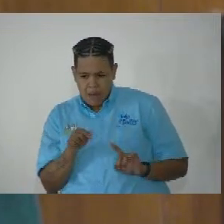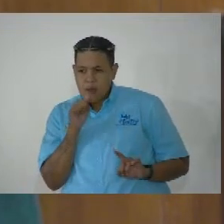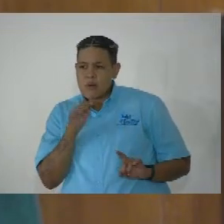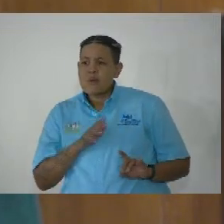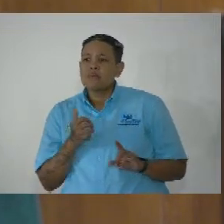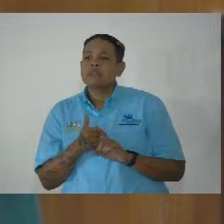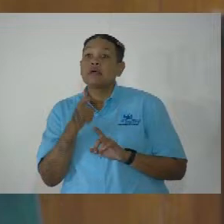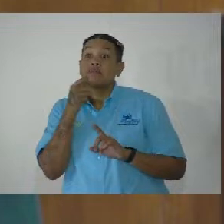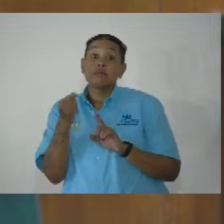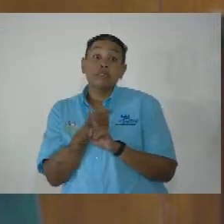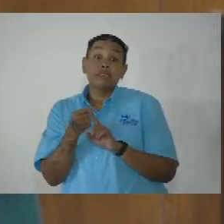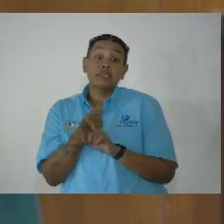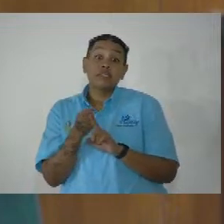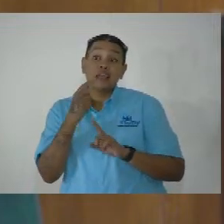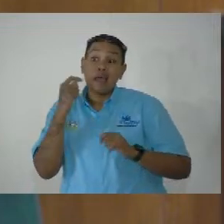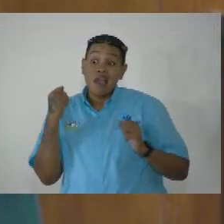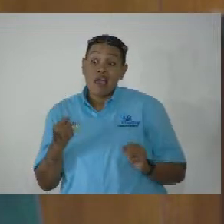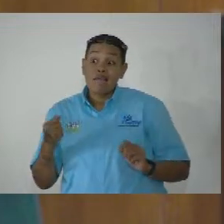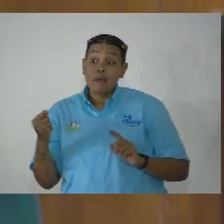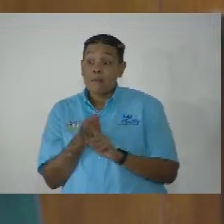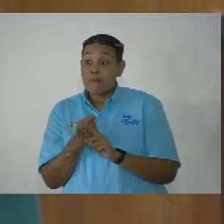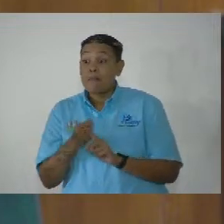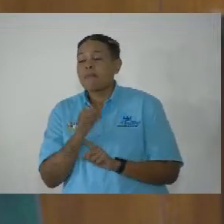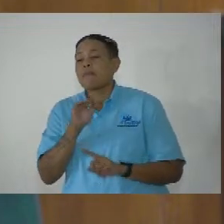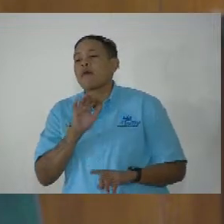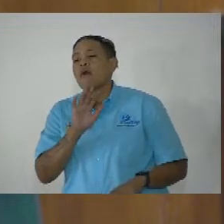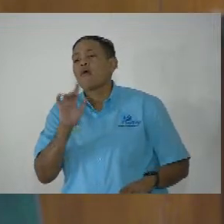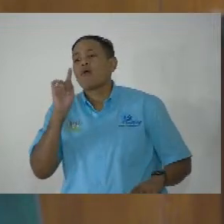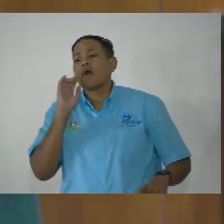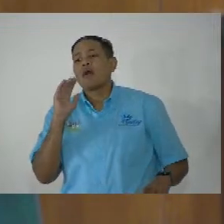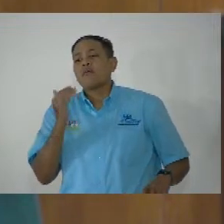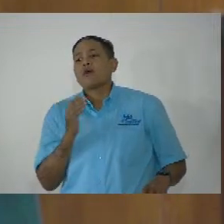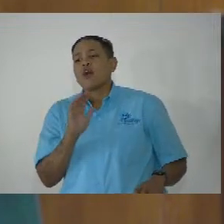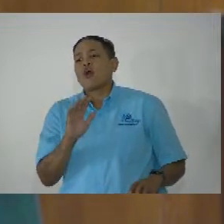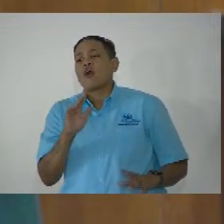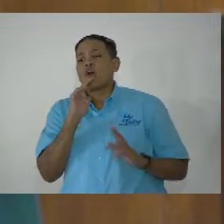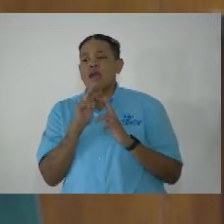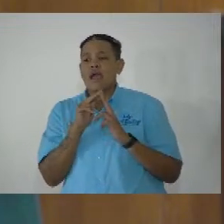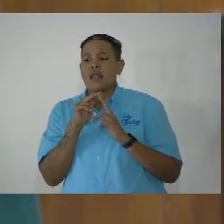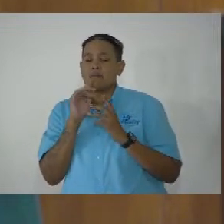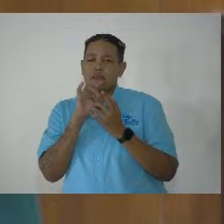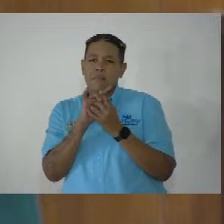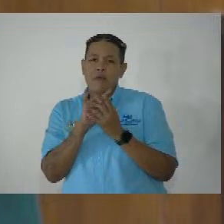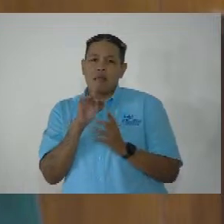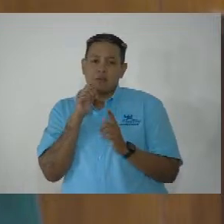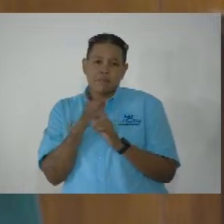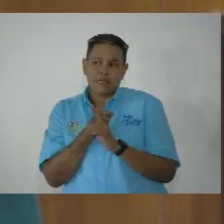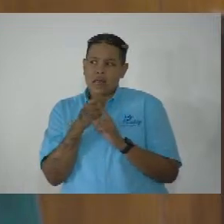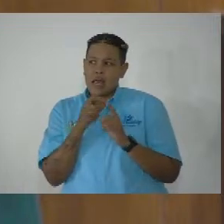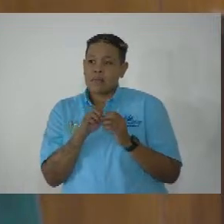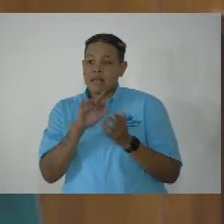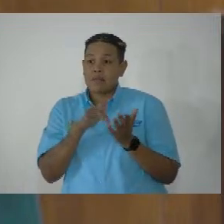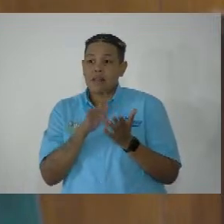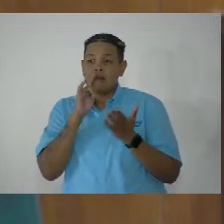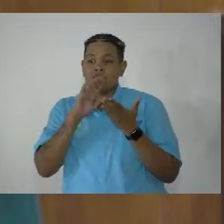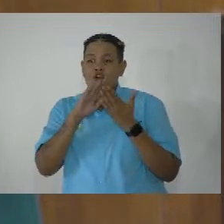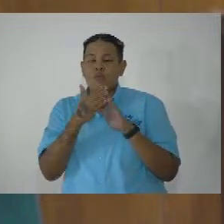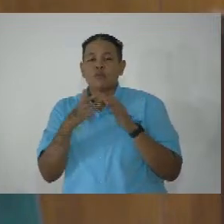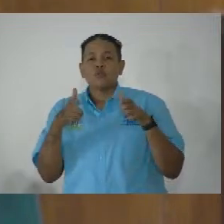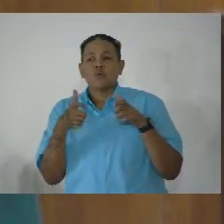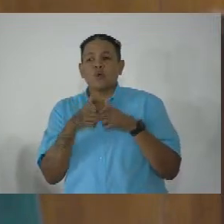being beaten severely by what appeared to be her intimate partner in the middle of a community square with